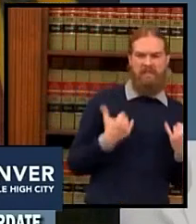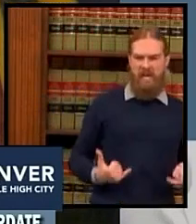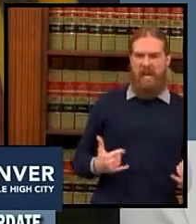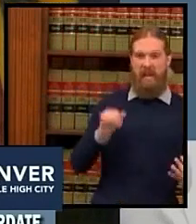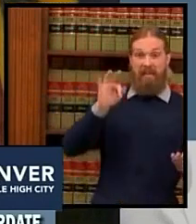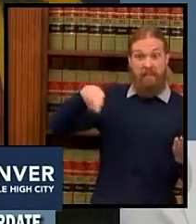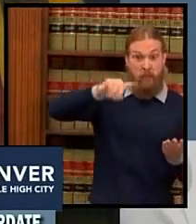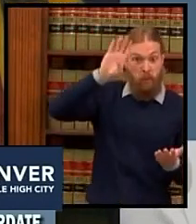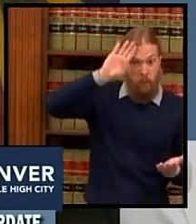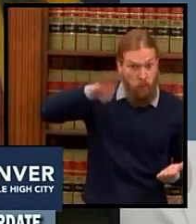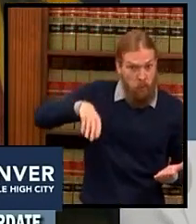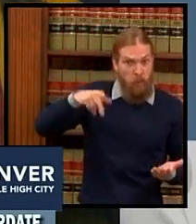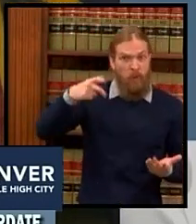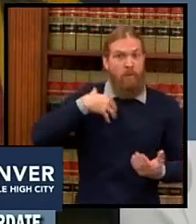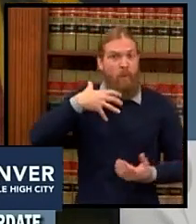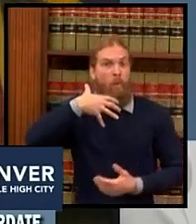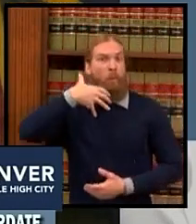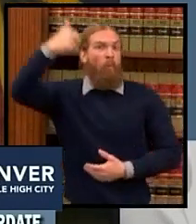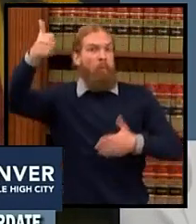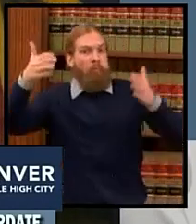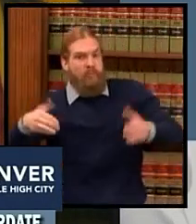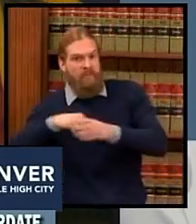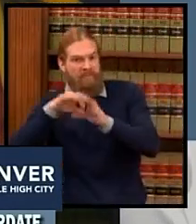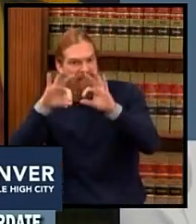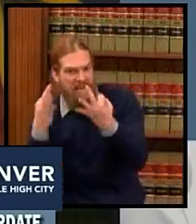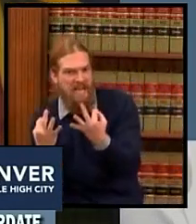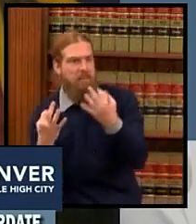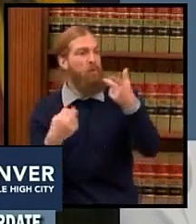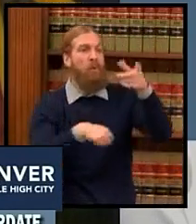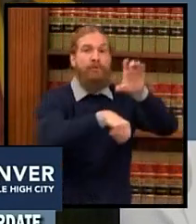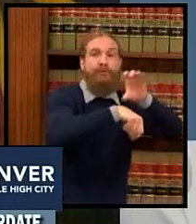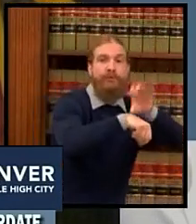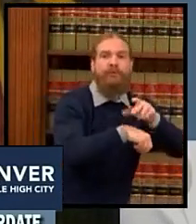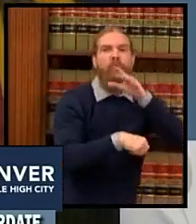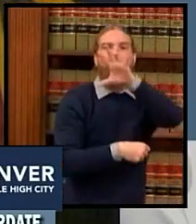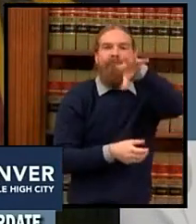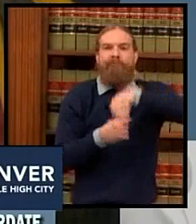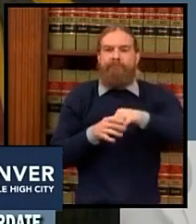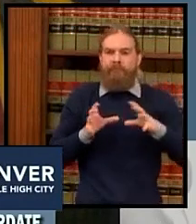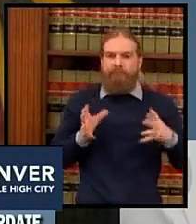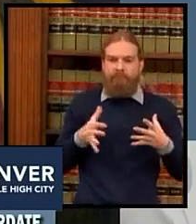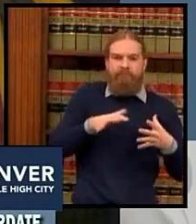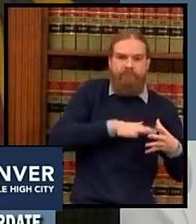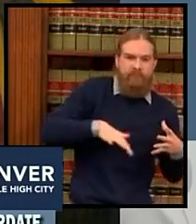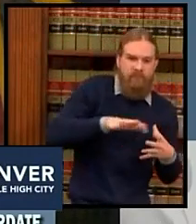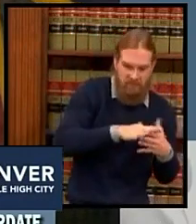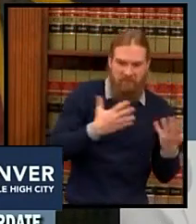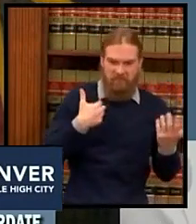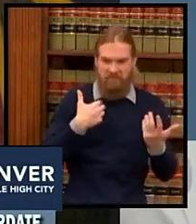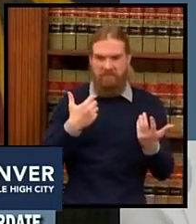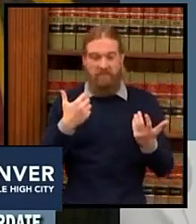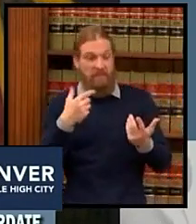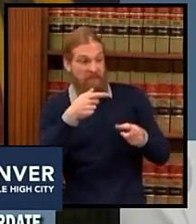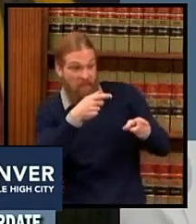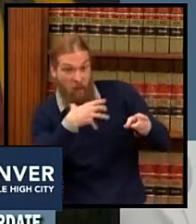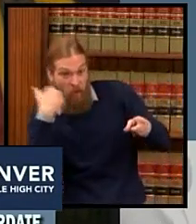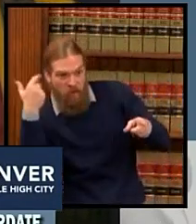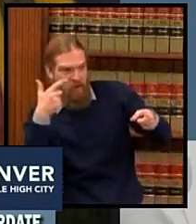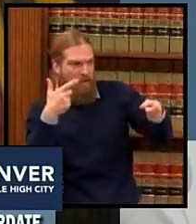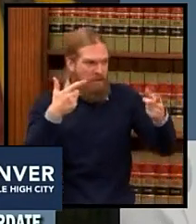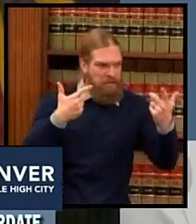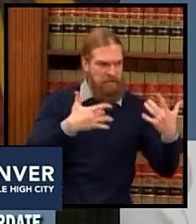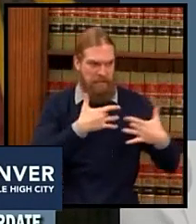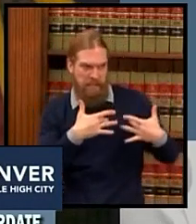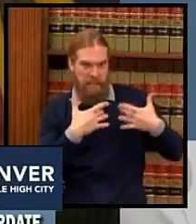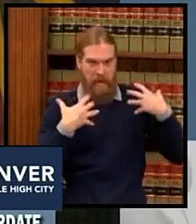your church, please reach out to them. I'm a deacon in my church, and I got to tell you, I've received calls at home